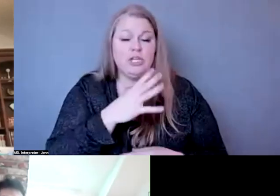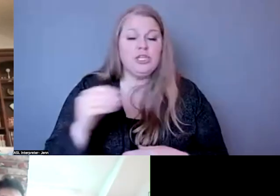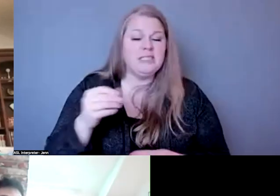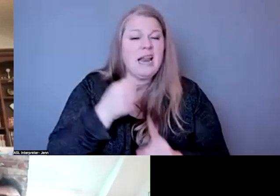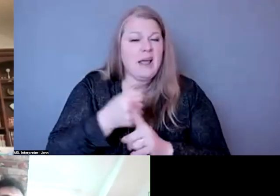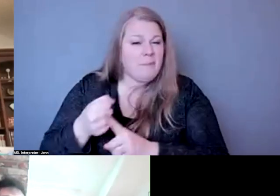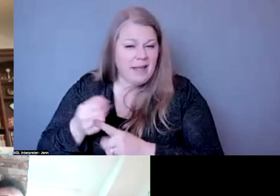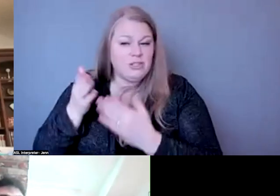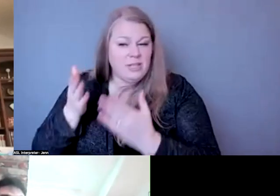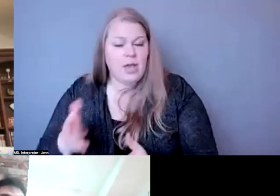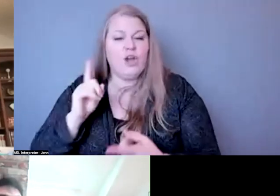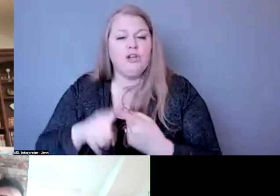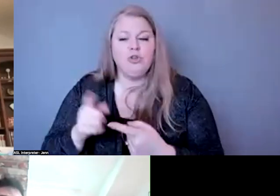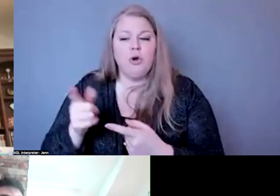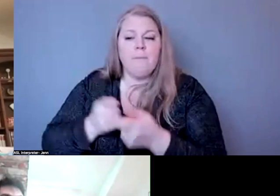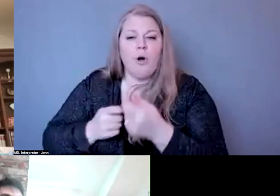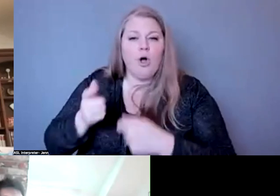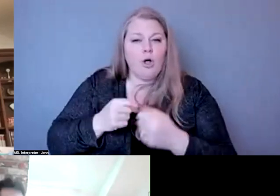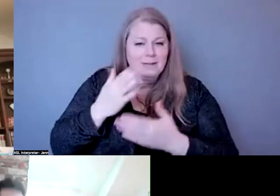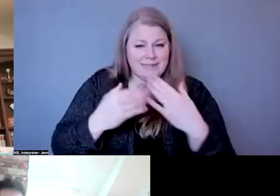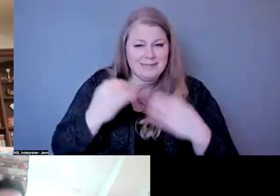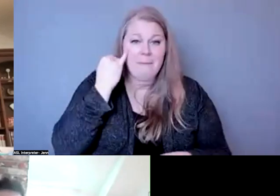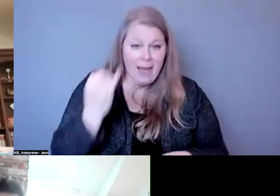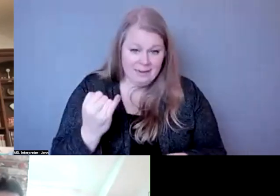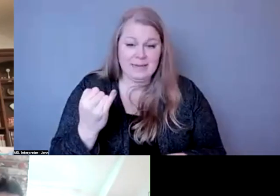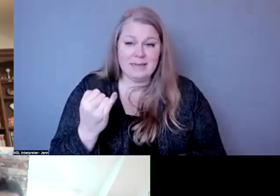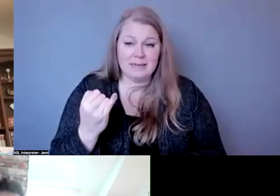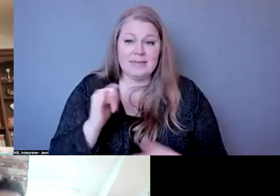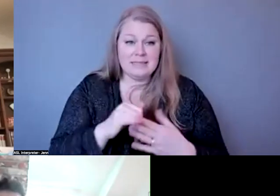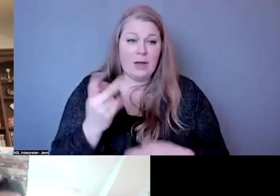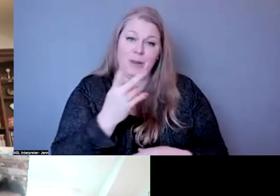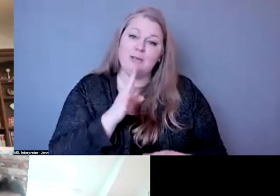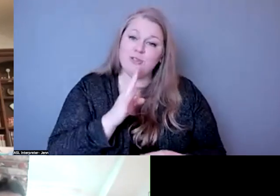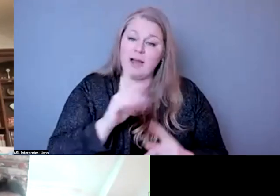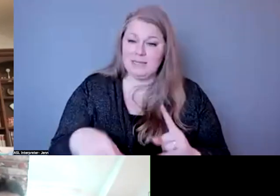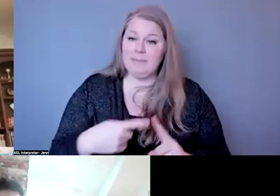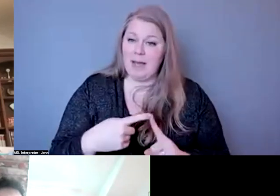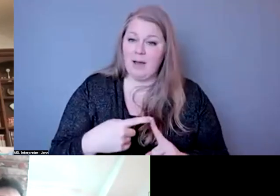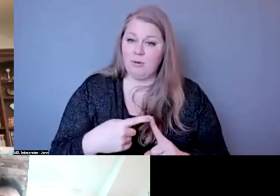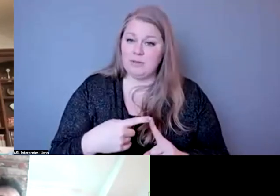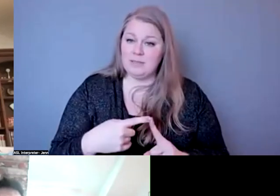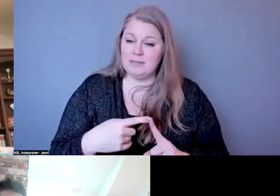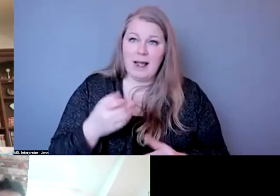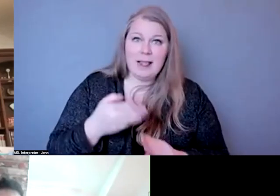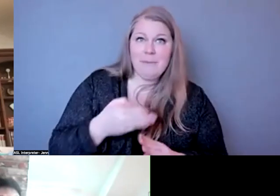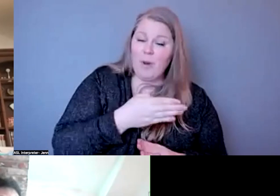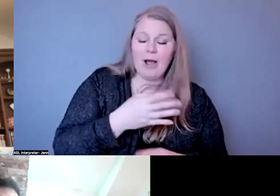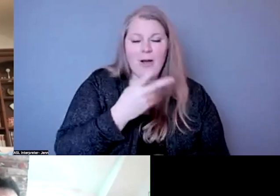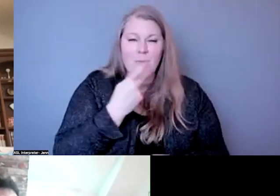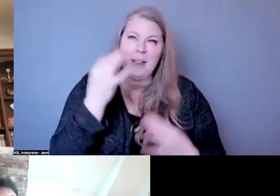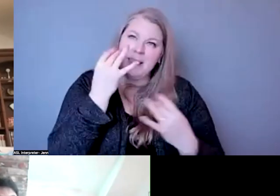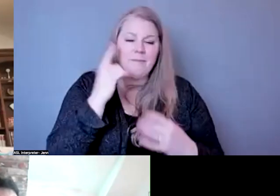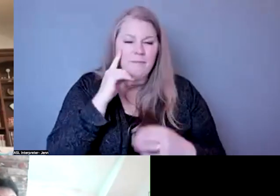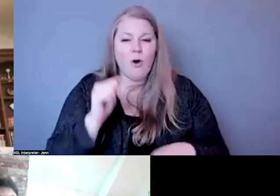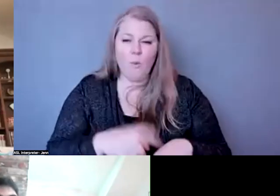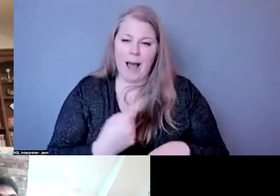therein to tease out this idea that that he and I chatted about a little while ago, and that we've both been thinking about for quite